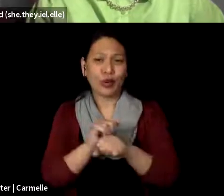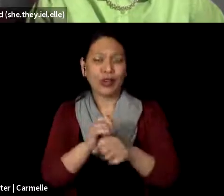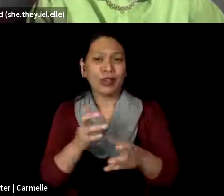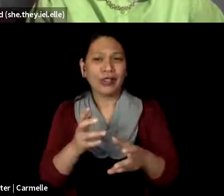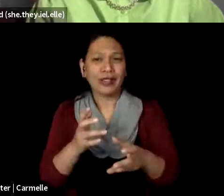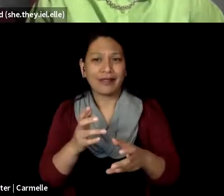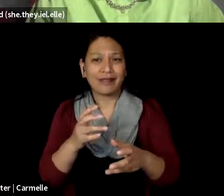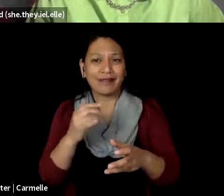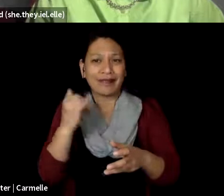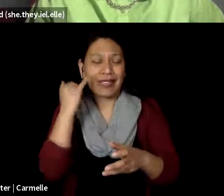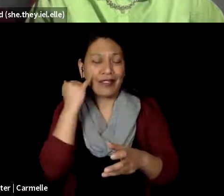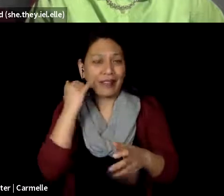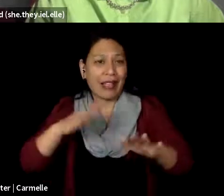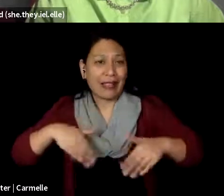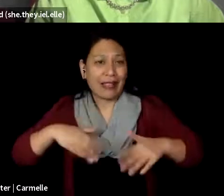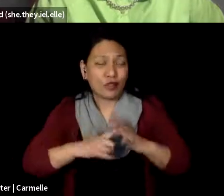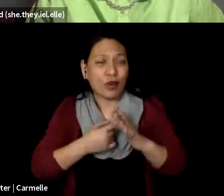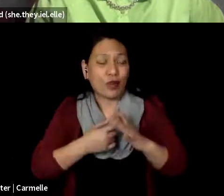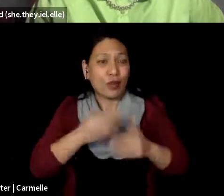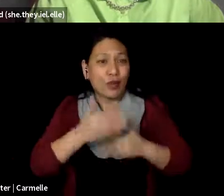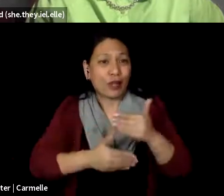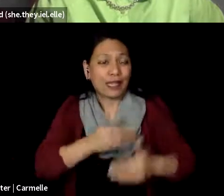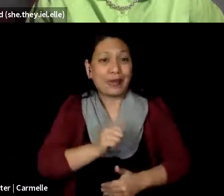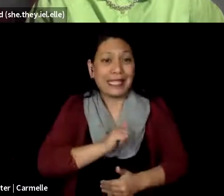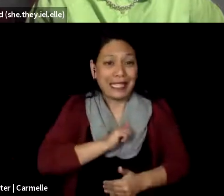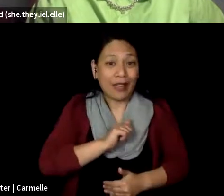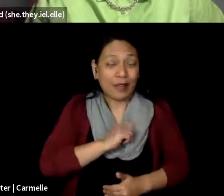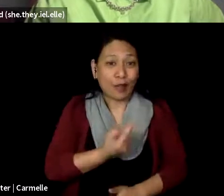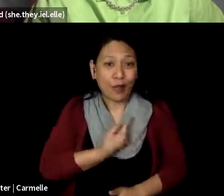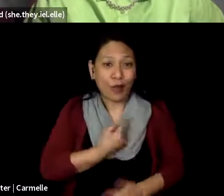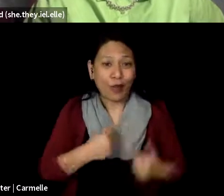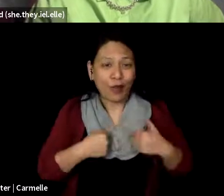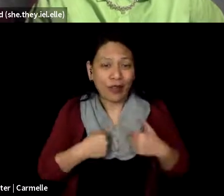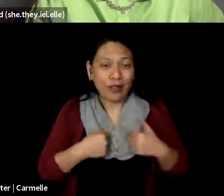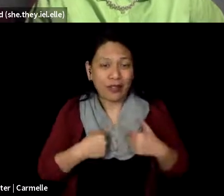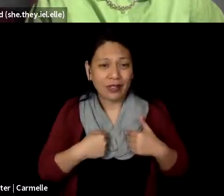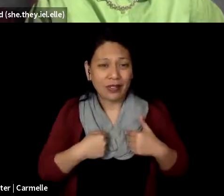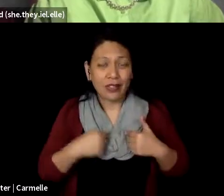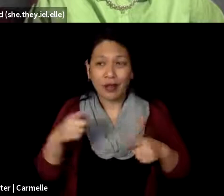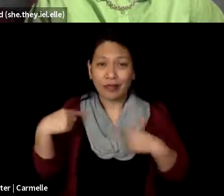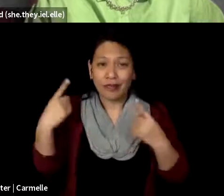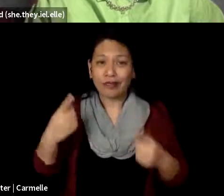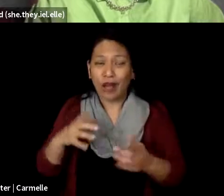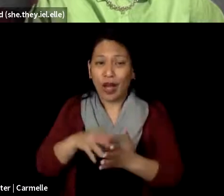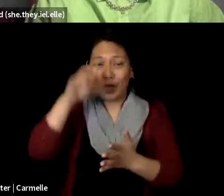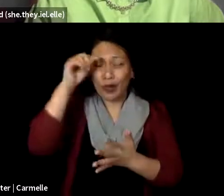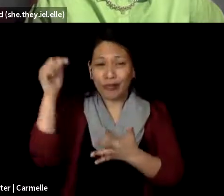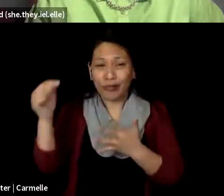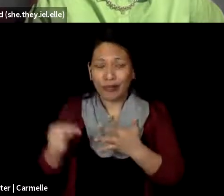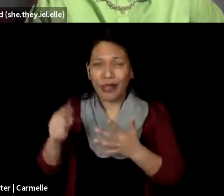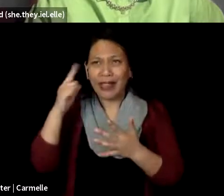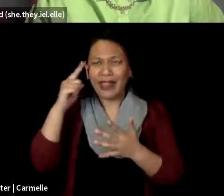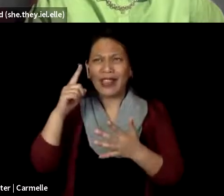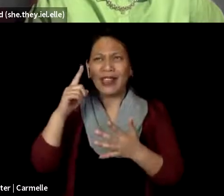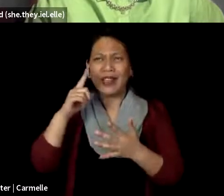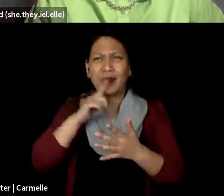Of the unlearning of myself and what's been told to me my whole life. Mm-hmm. And so for me, when I think about decolonization, I actually think